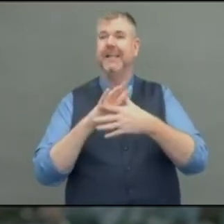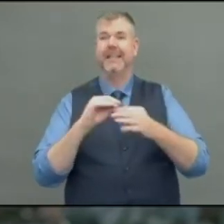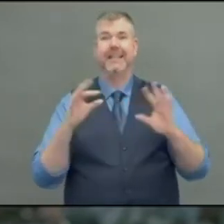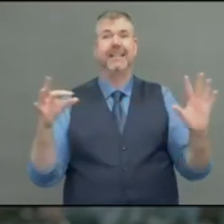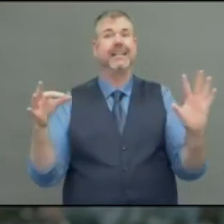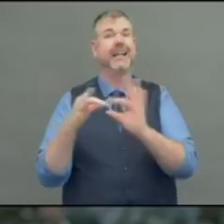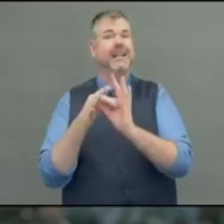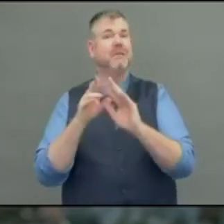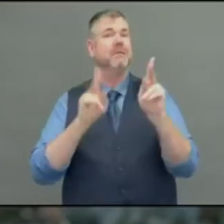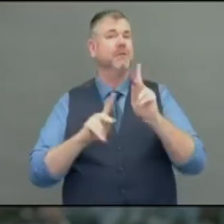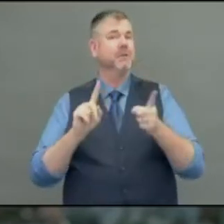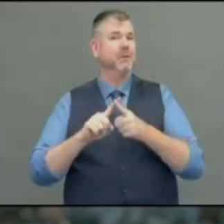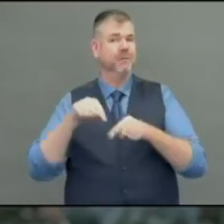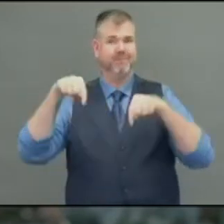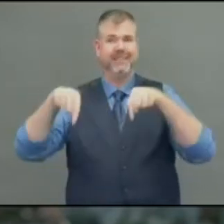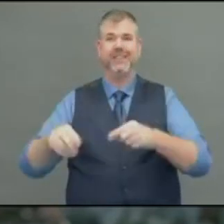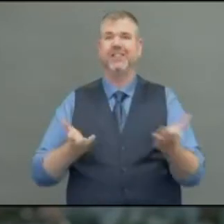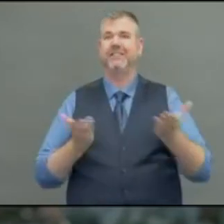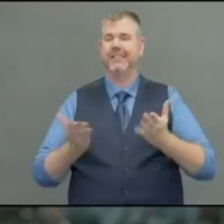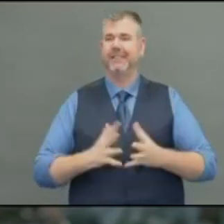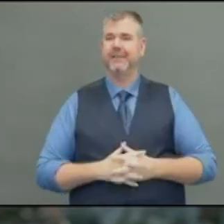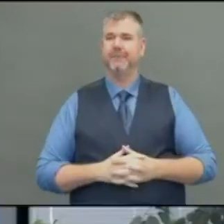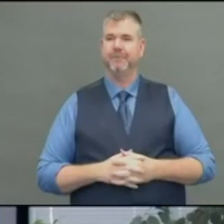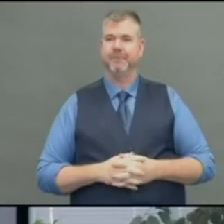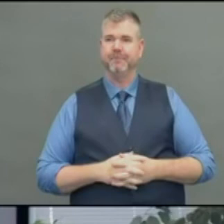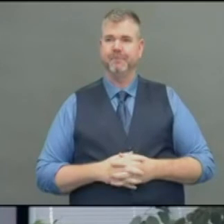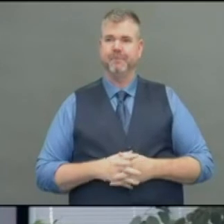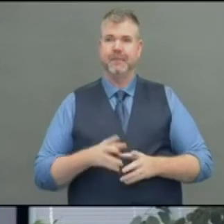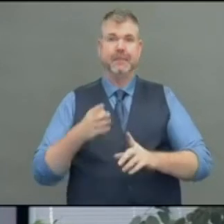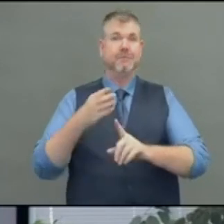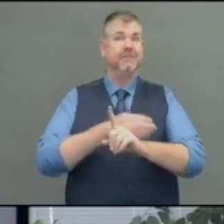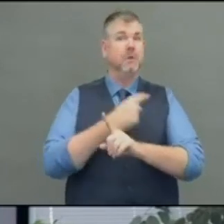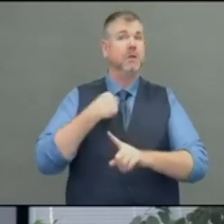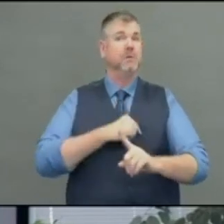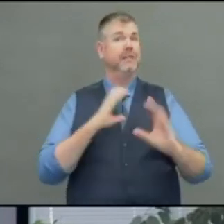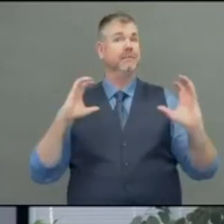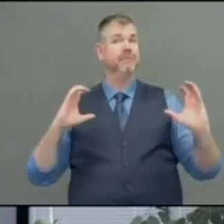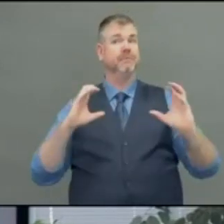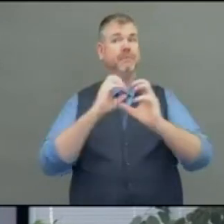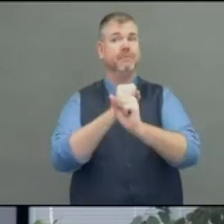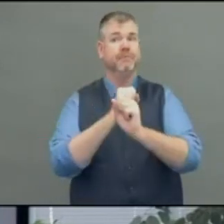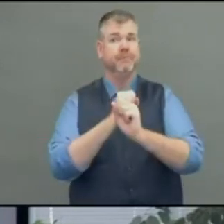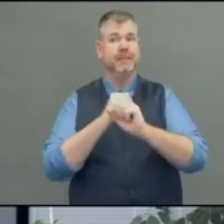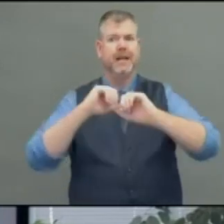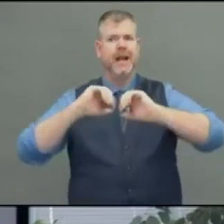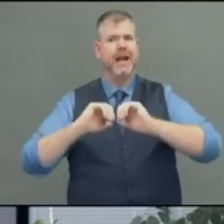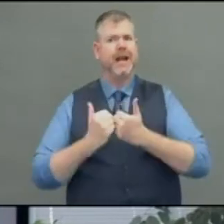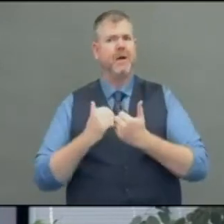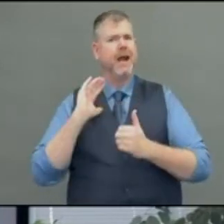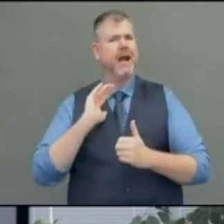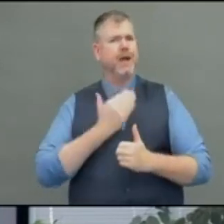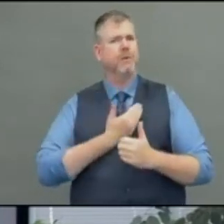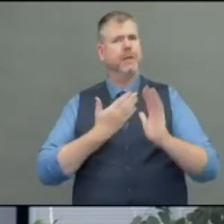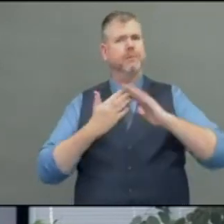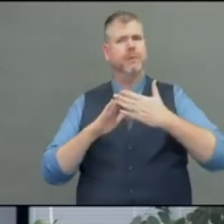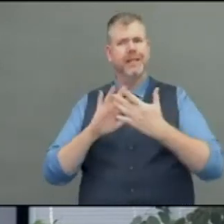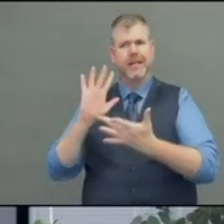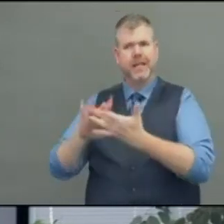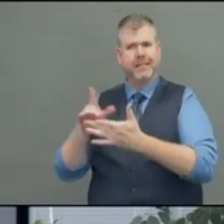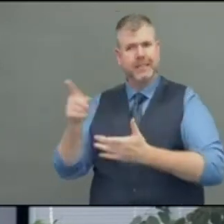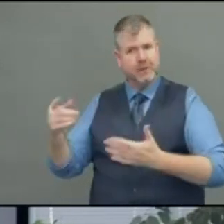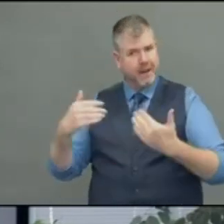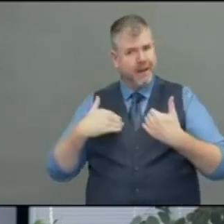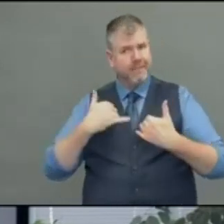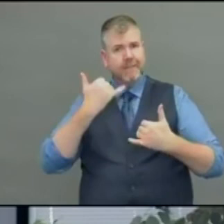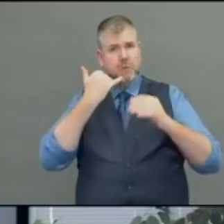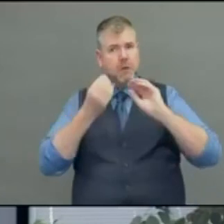And before we go, how can our community reach out to you? We have some phone numbers that we received ahead of